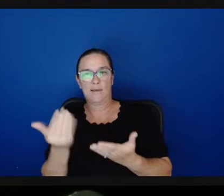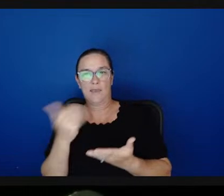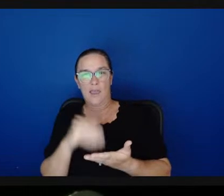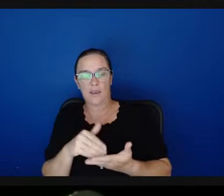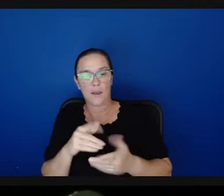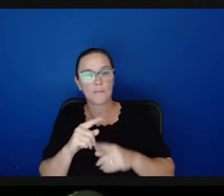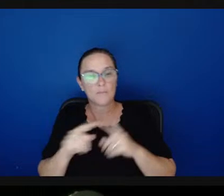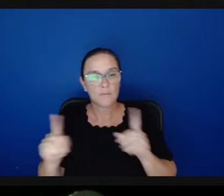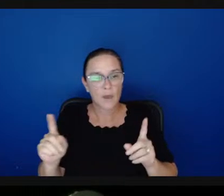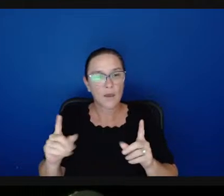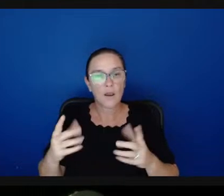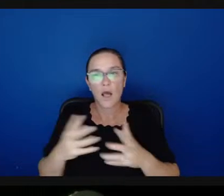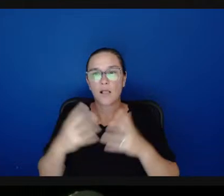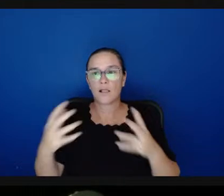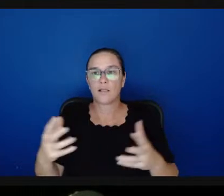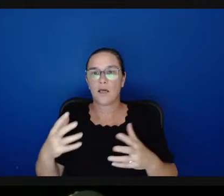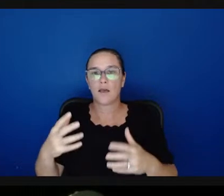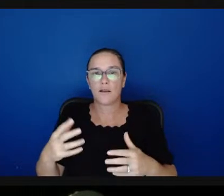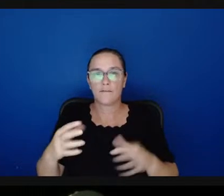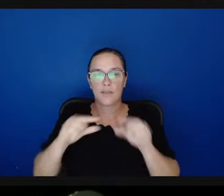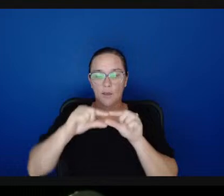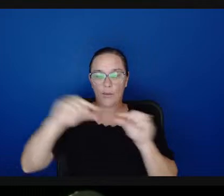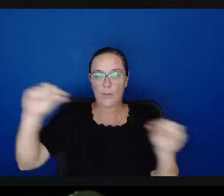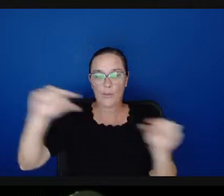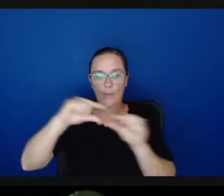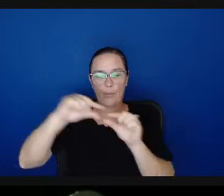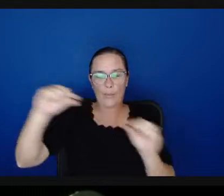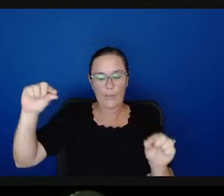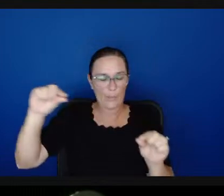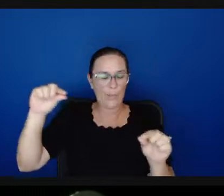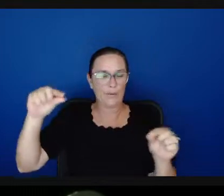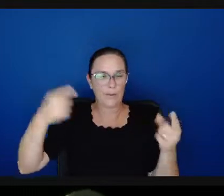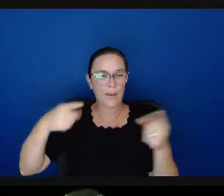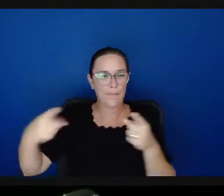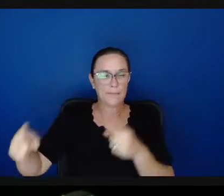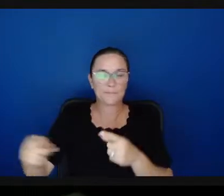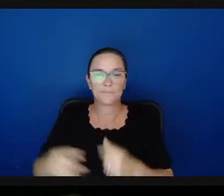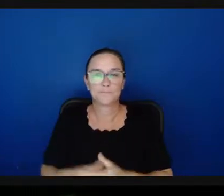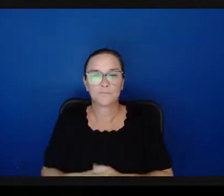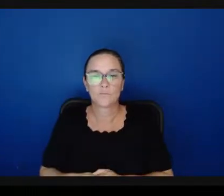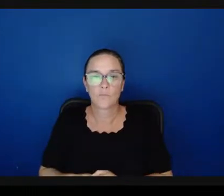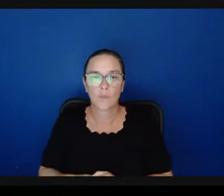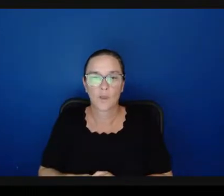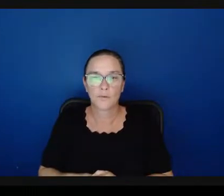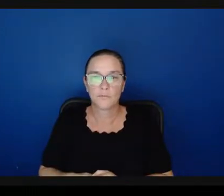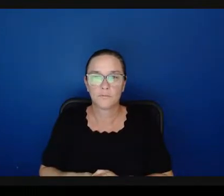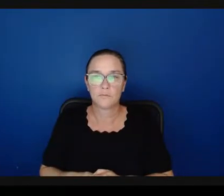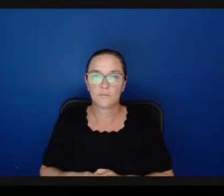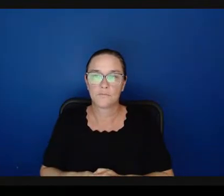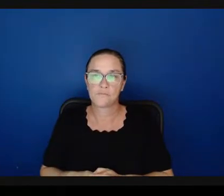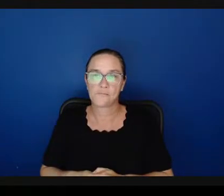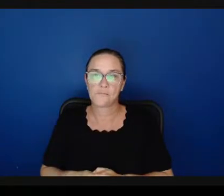but quite a lot of Pele's hair falls on the ground. And there's one thing here that they know what does it say about the